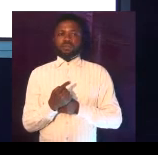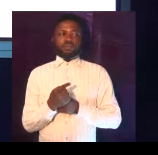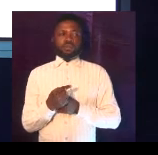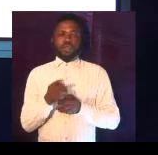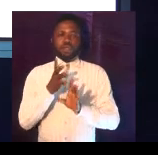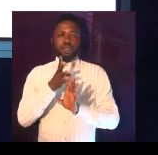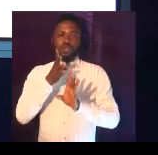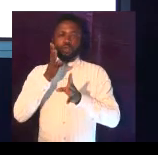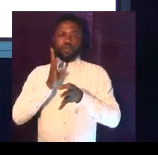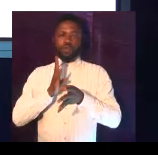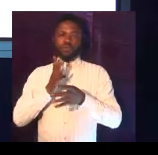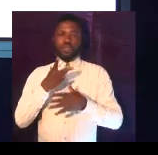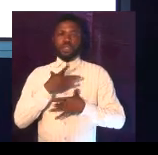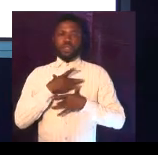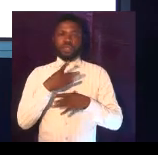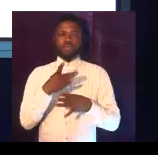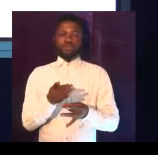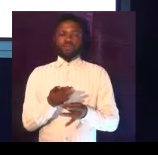queue,